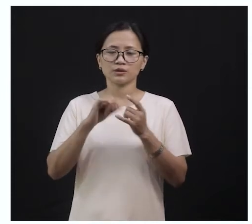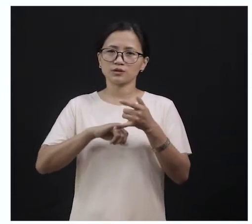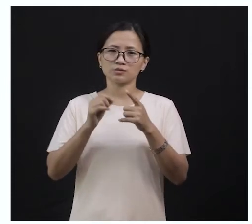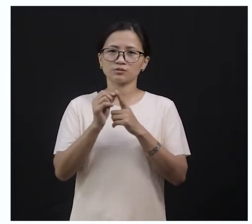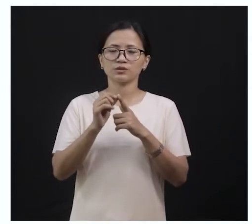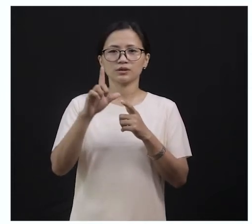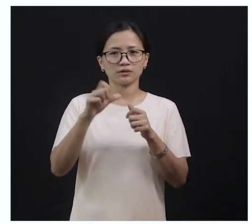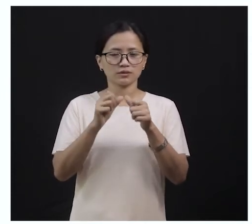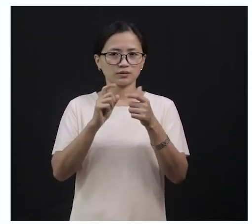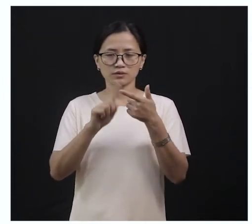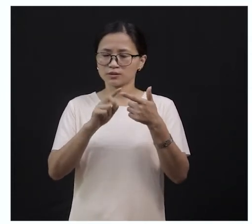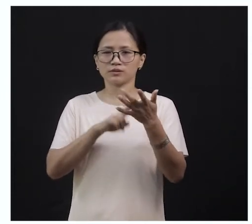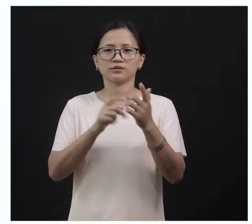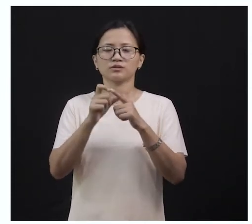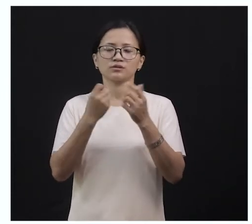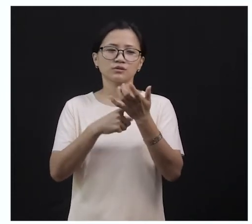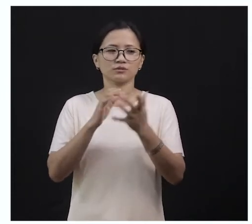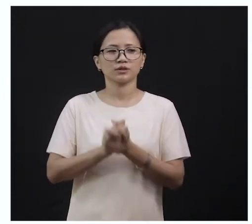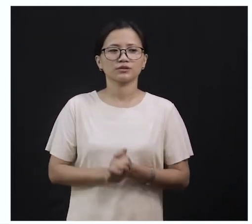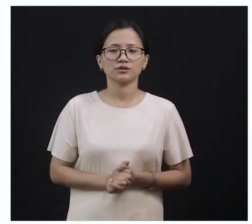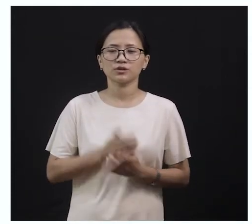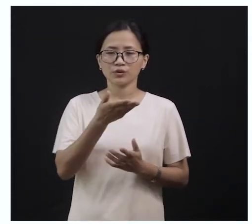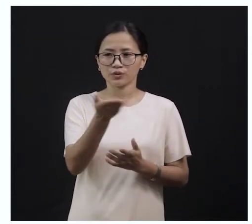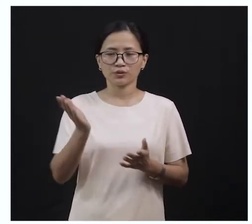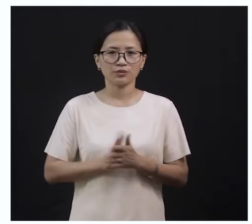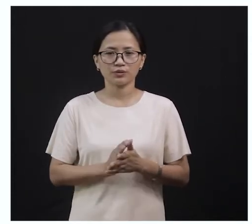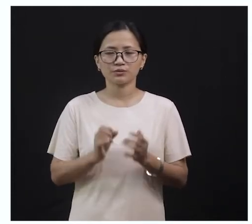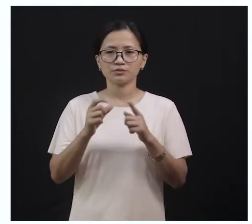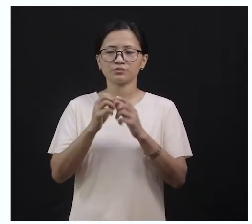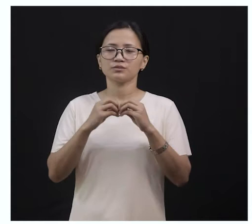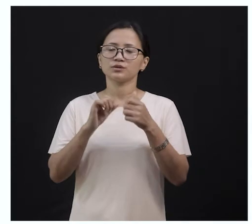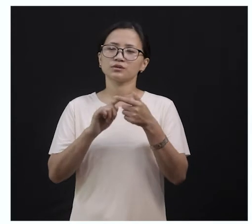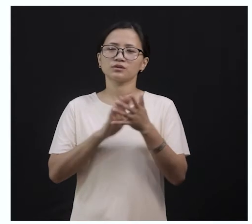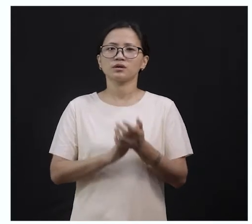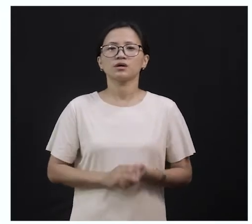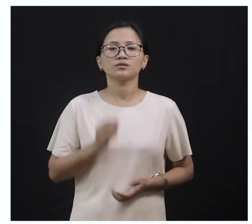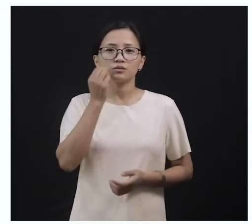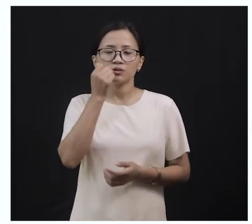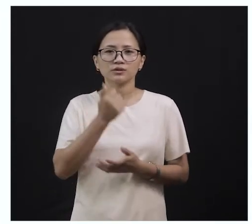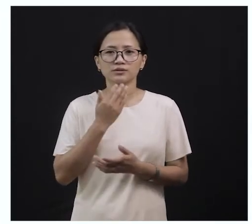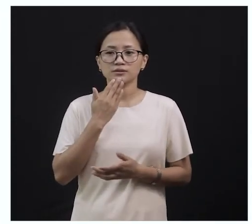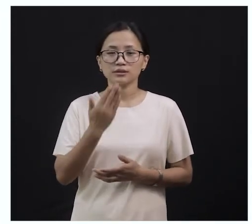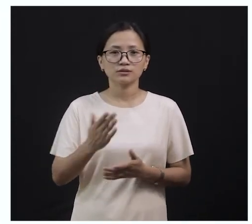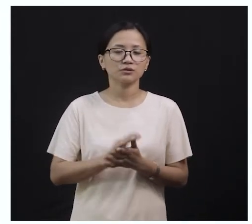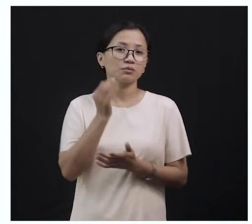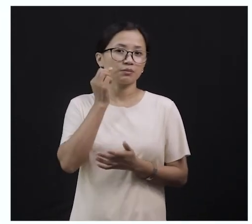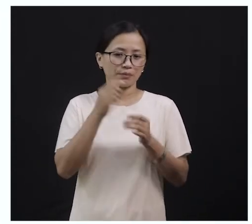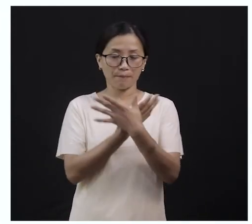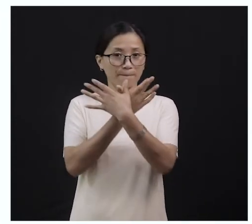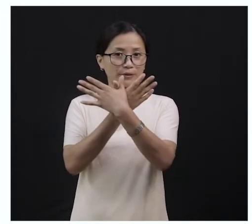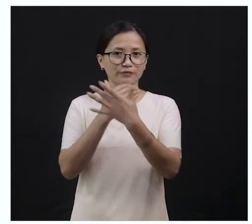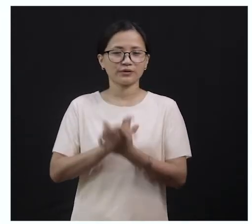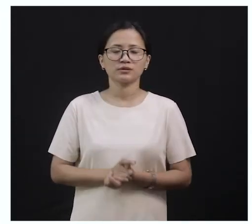means the person, the poet is thanking the butterfly, giving thanks to the butterfly, saying that,